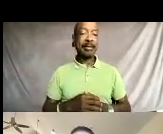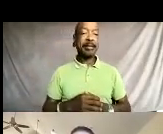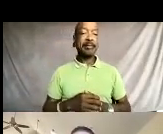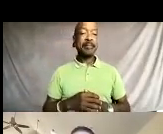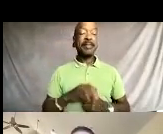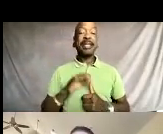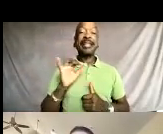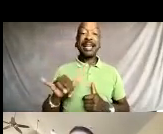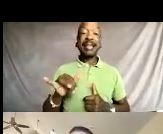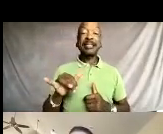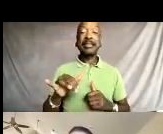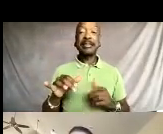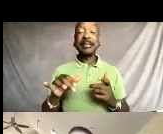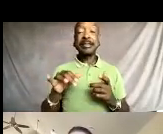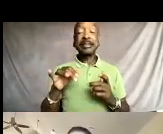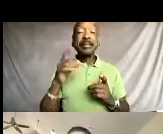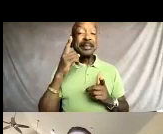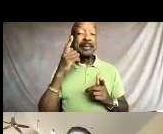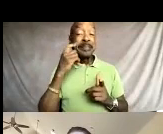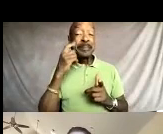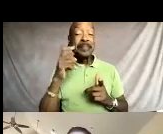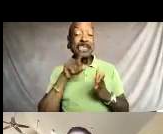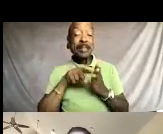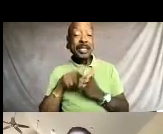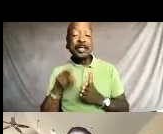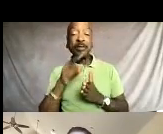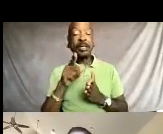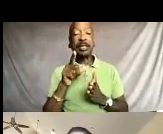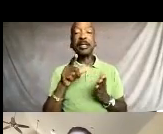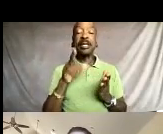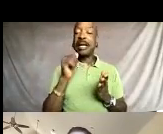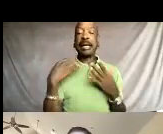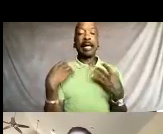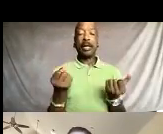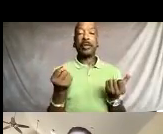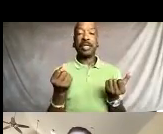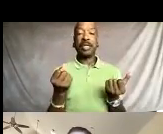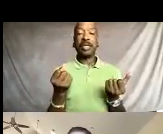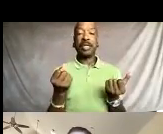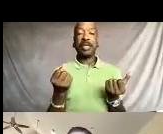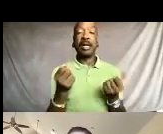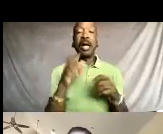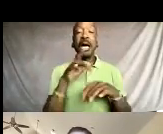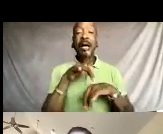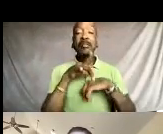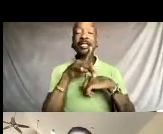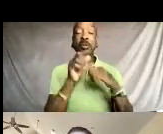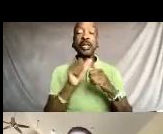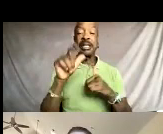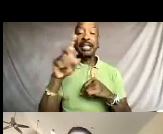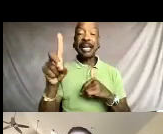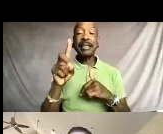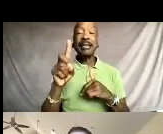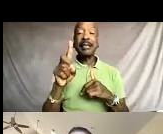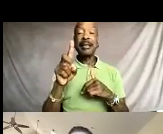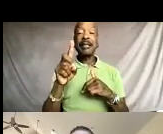gentrification. Speculation is mostly the very unhealthy obsession of land as a thing that supports a vicious and unending pattern of